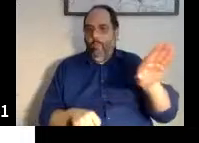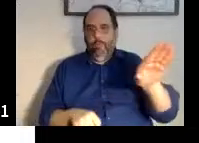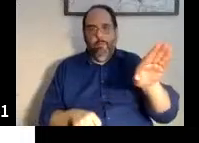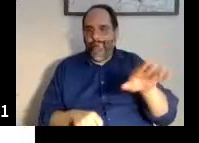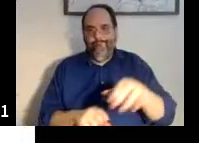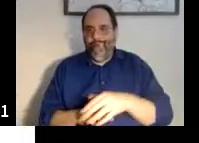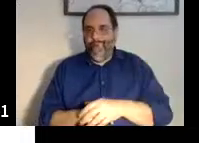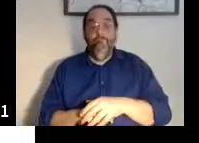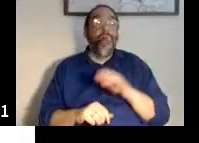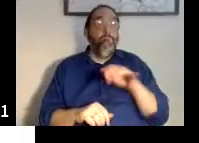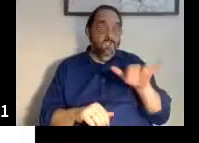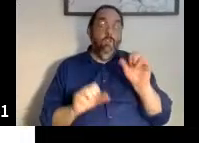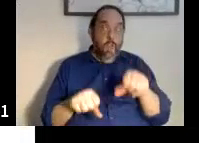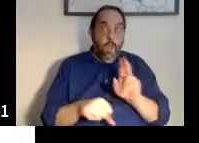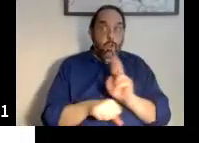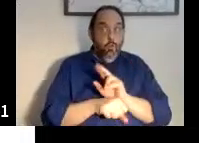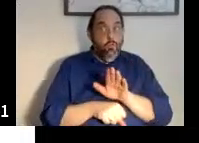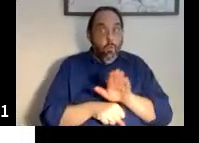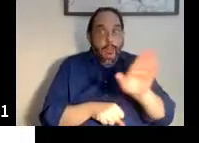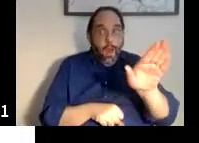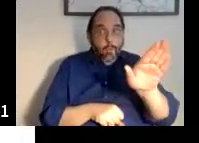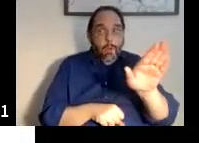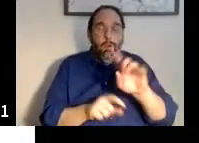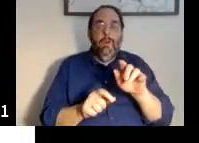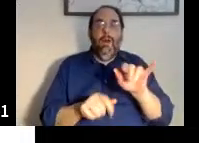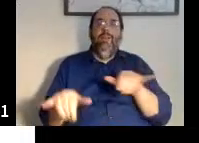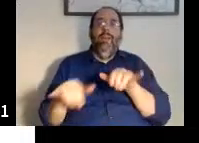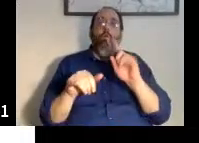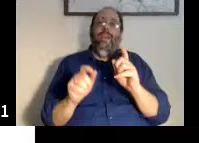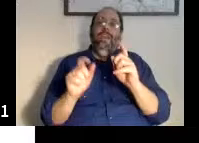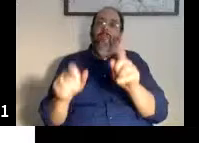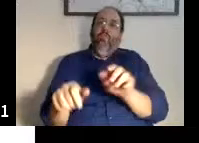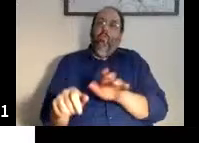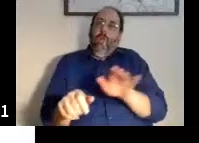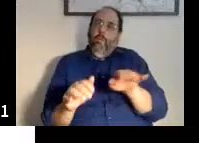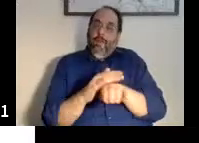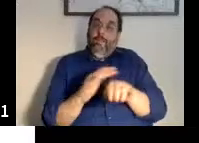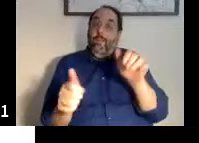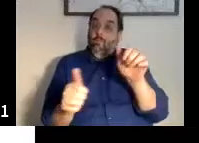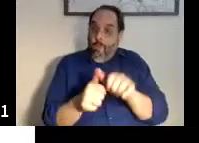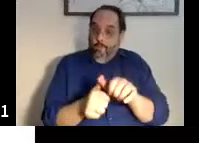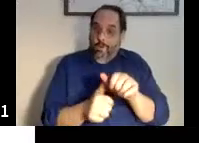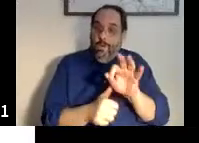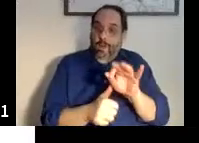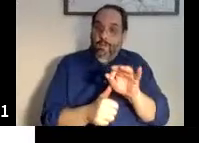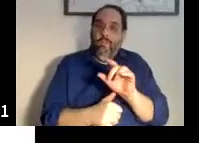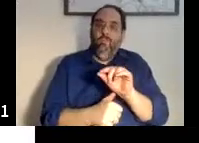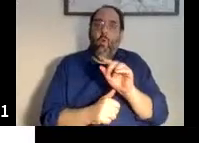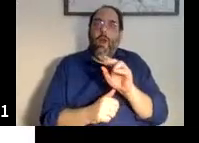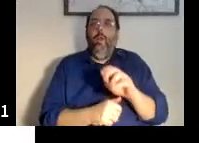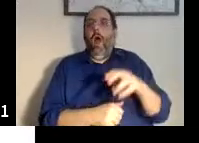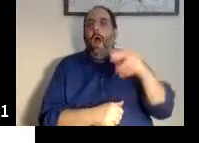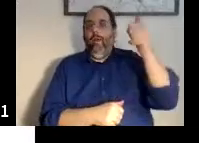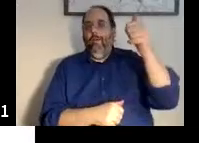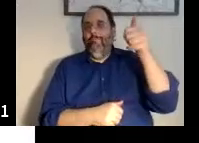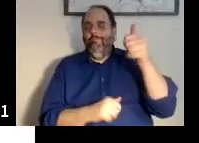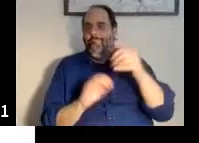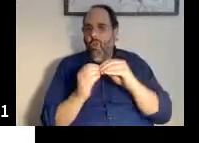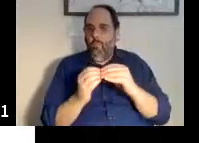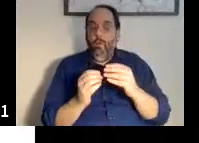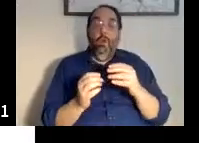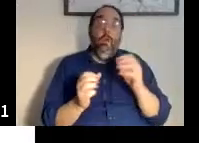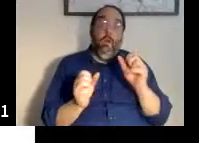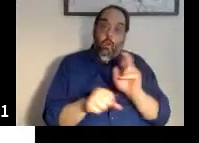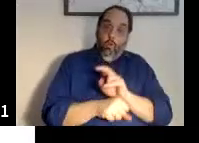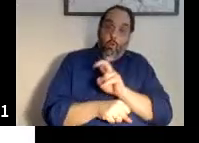required. You still can ramp, but the standard only gives you ramp access, remember, if you're 20 or greater. So you may use a